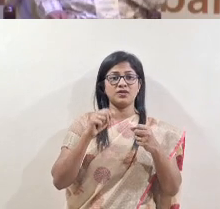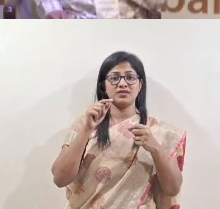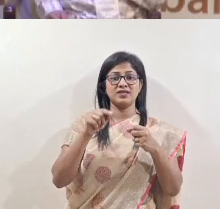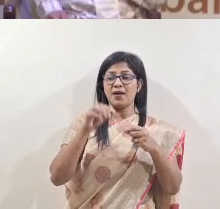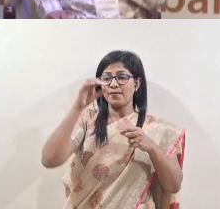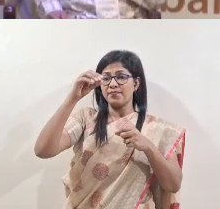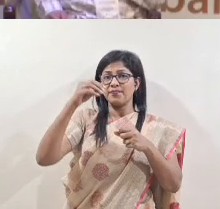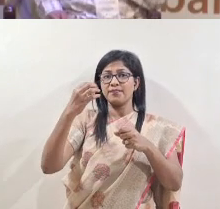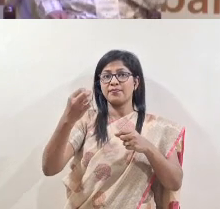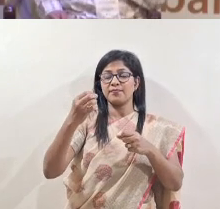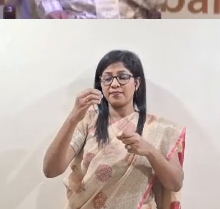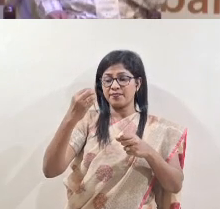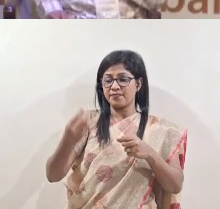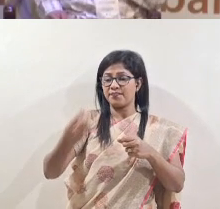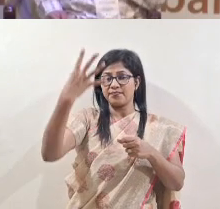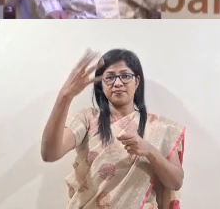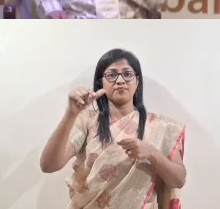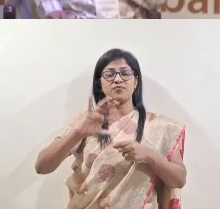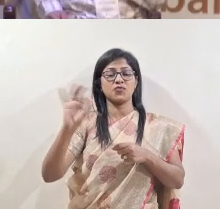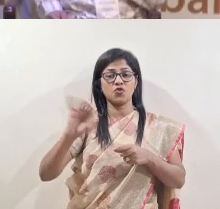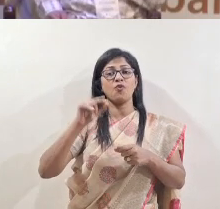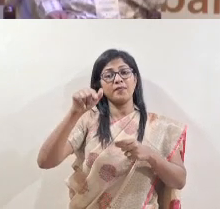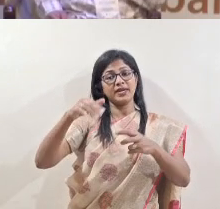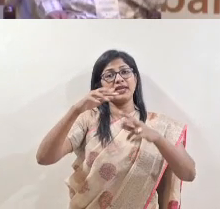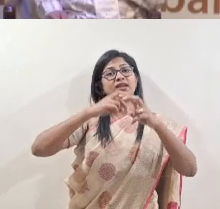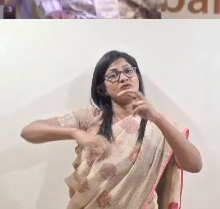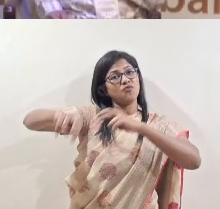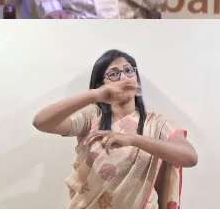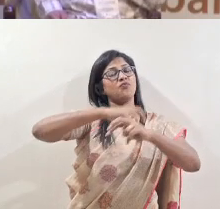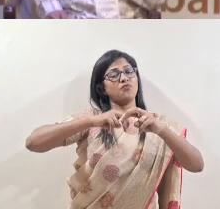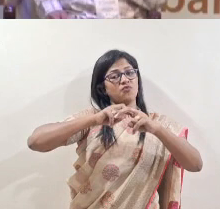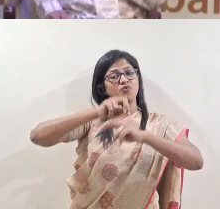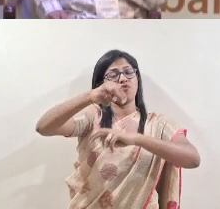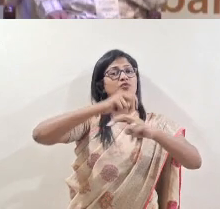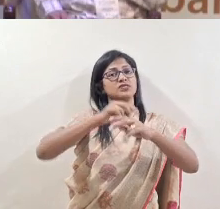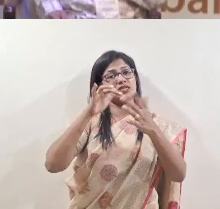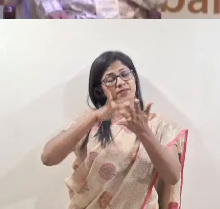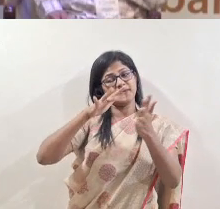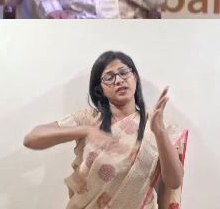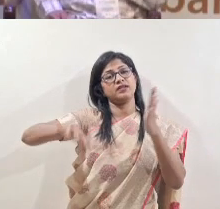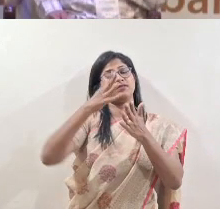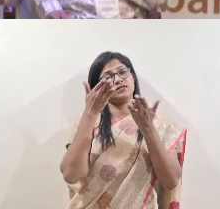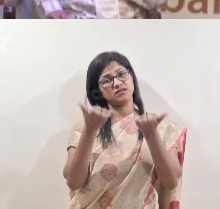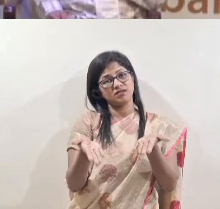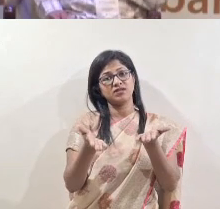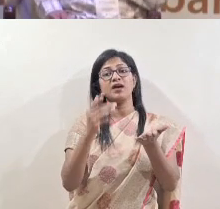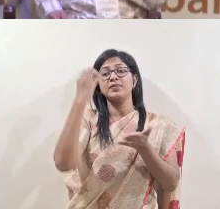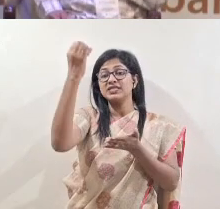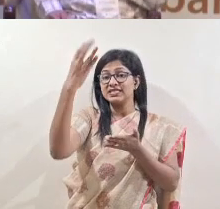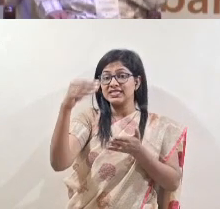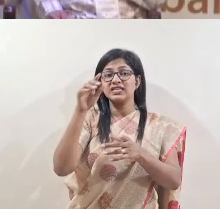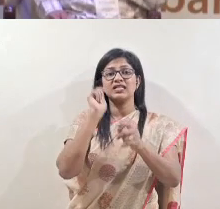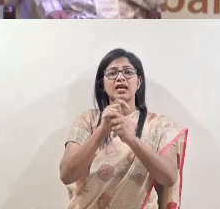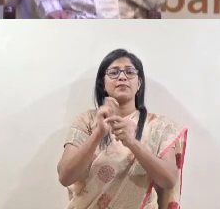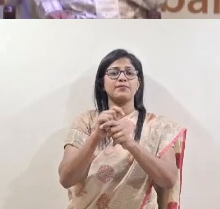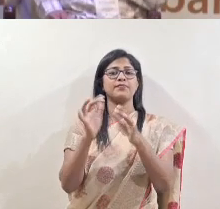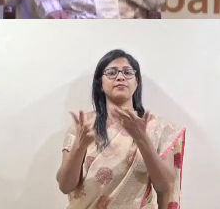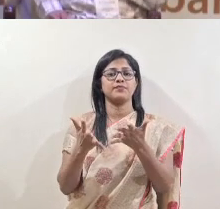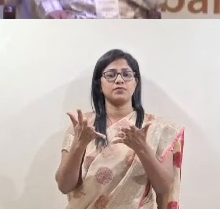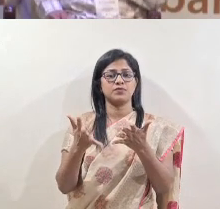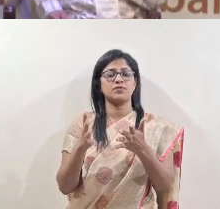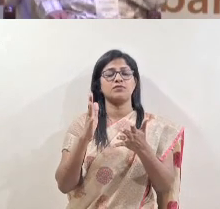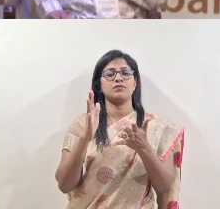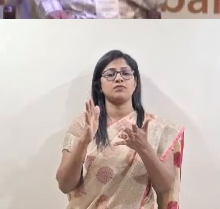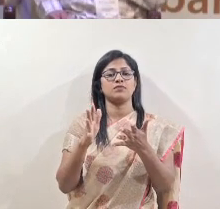there was designated crossing locations. But that time the signal was not working and not